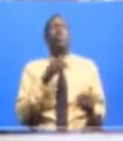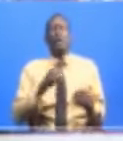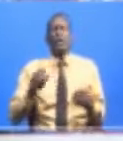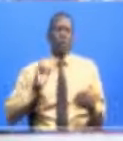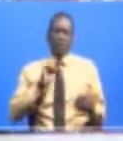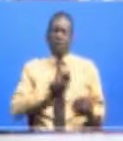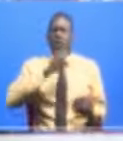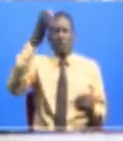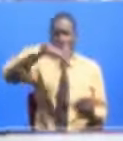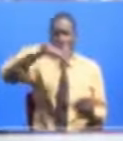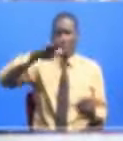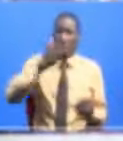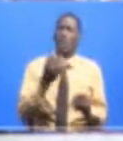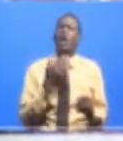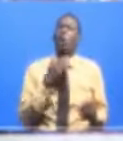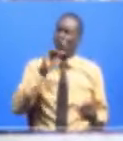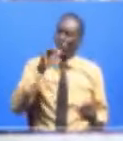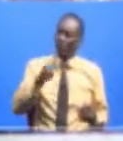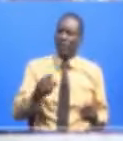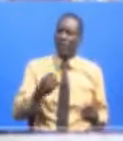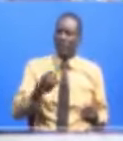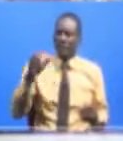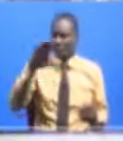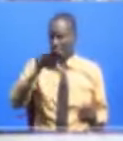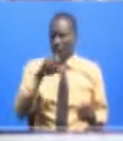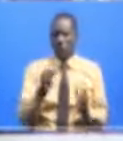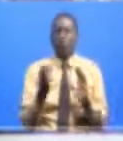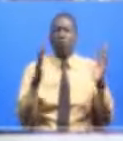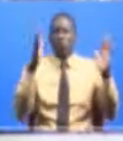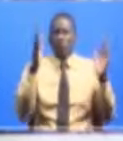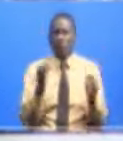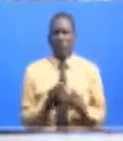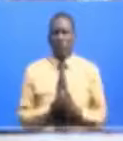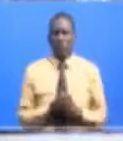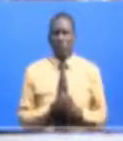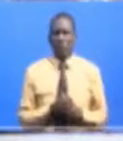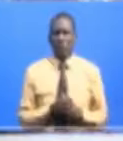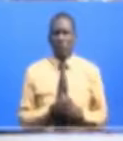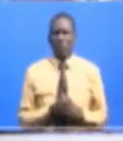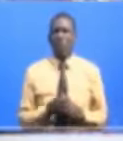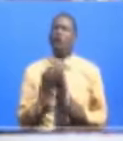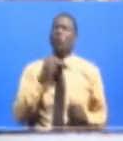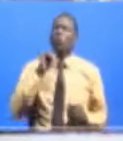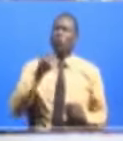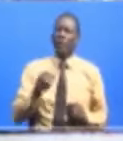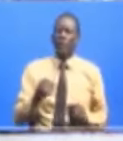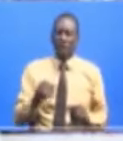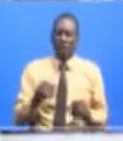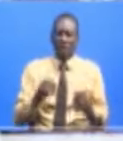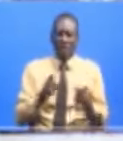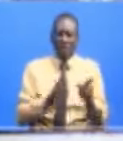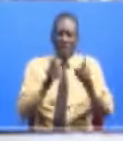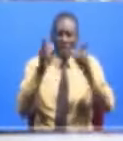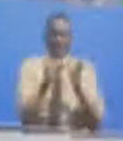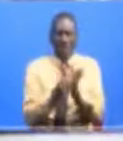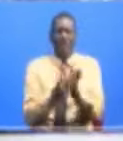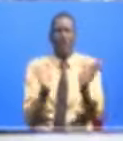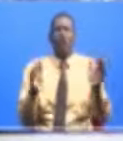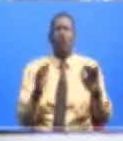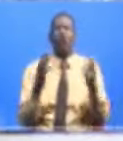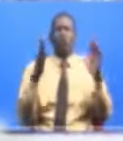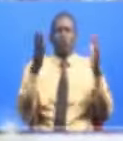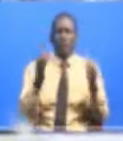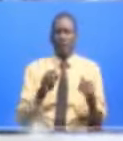Kenya. Niulize waziri wa misitu. Niulize Director General wa